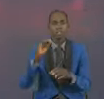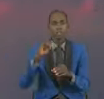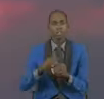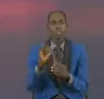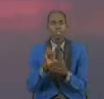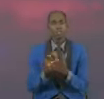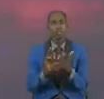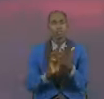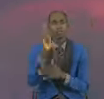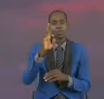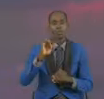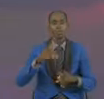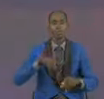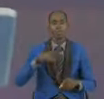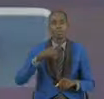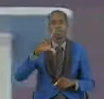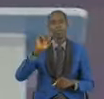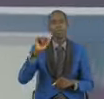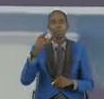then we went to